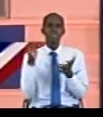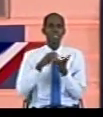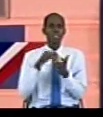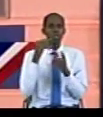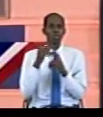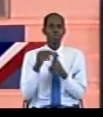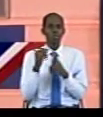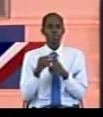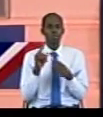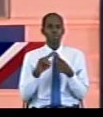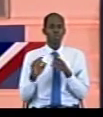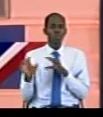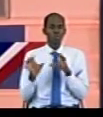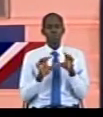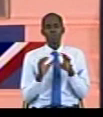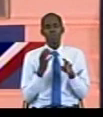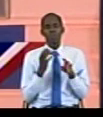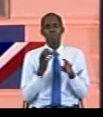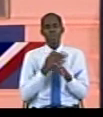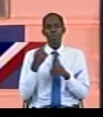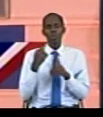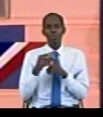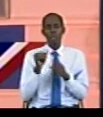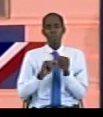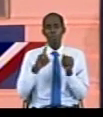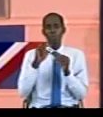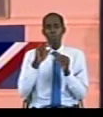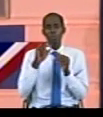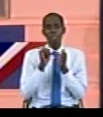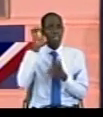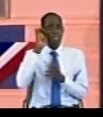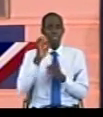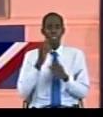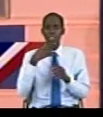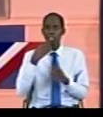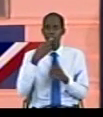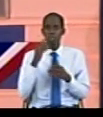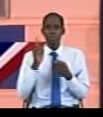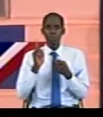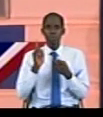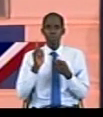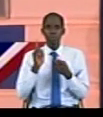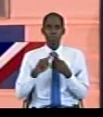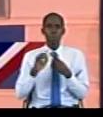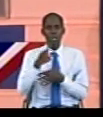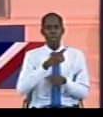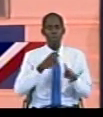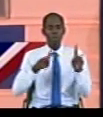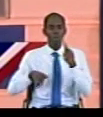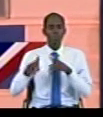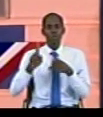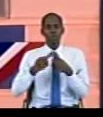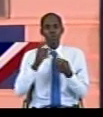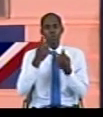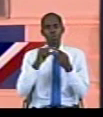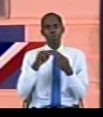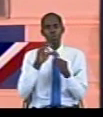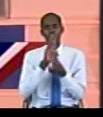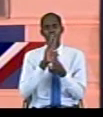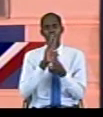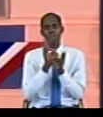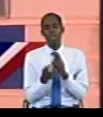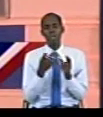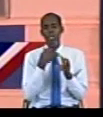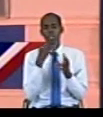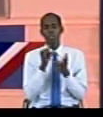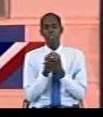spoke to, he wanted them to come to repentance. He said, that's the work he gave me to do. And the work the Father has given me to do, I